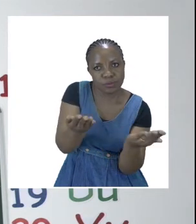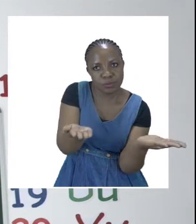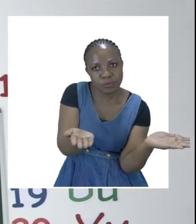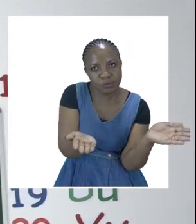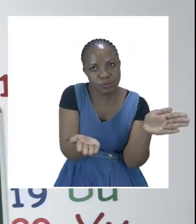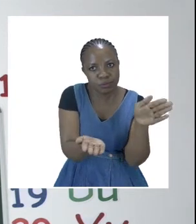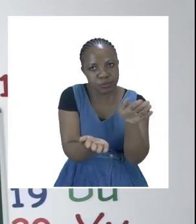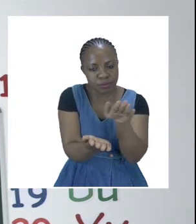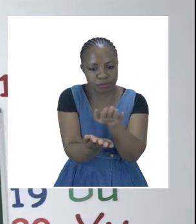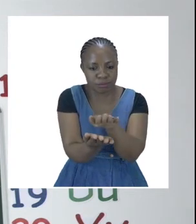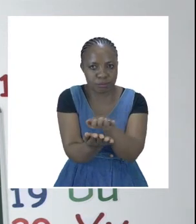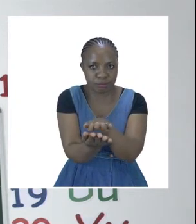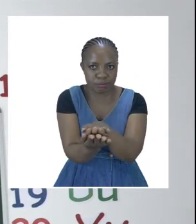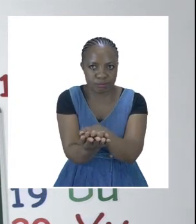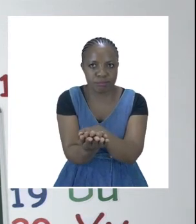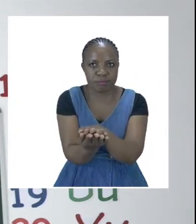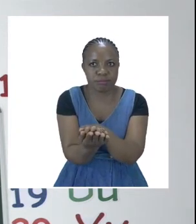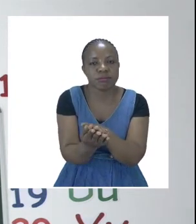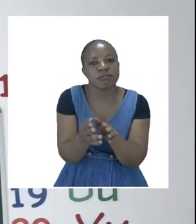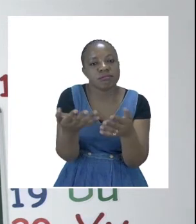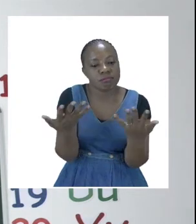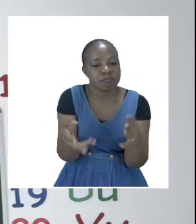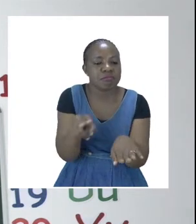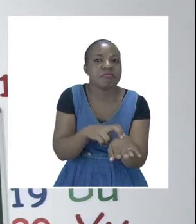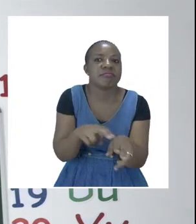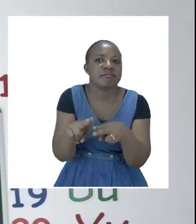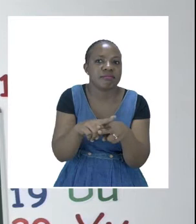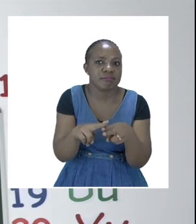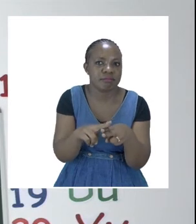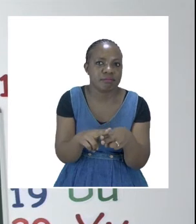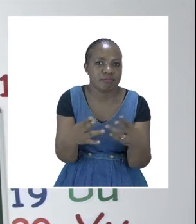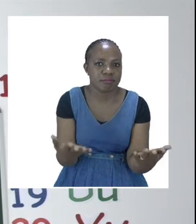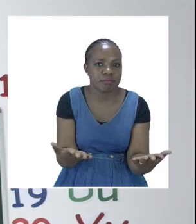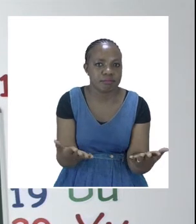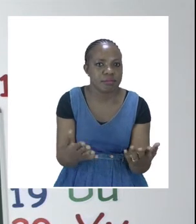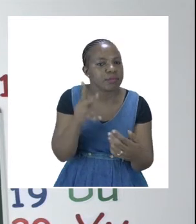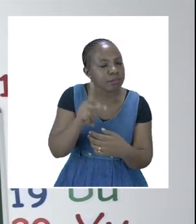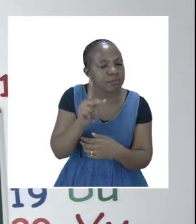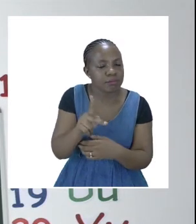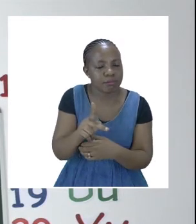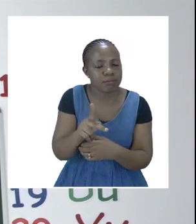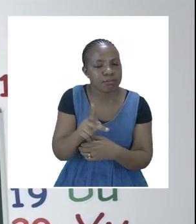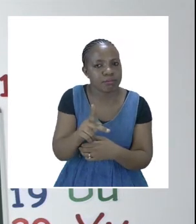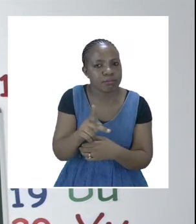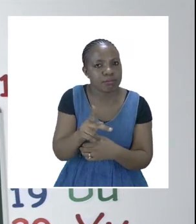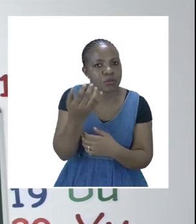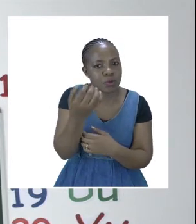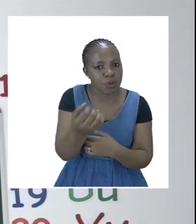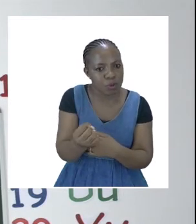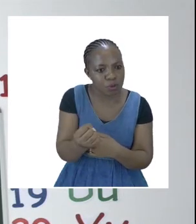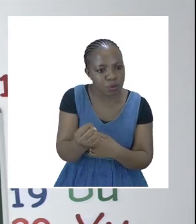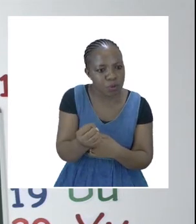it for ready to use. But there is more. We are also available on